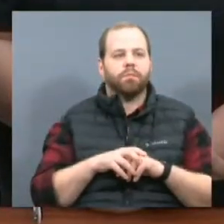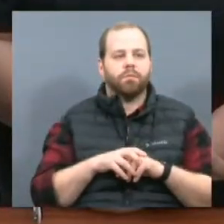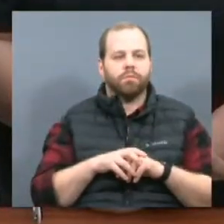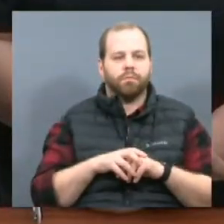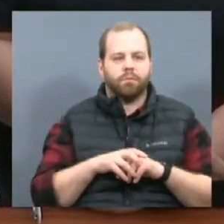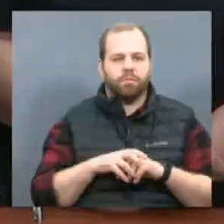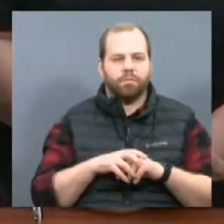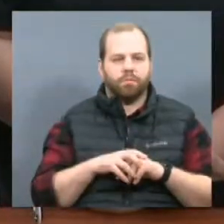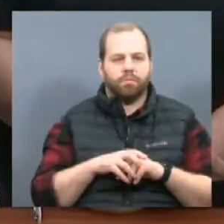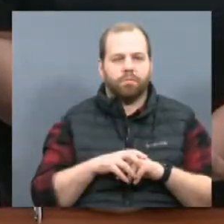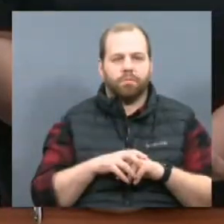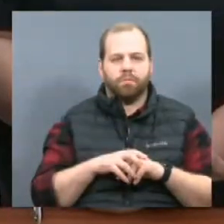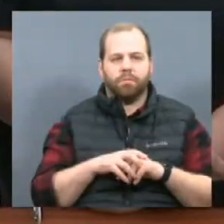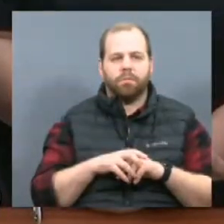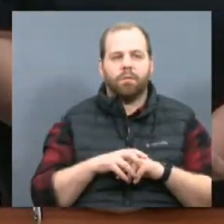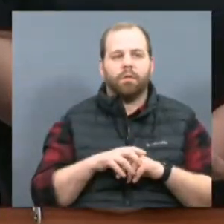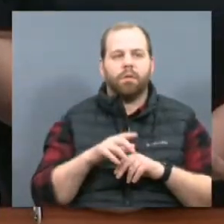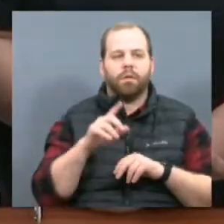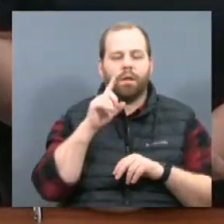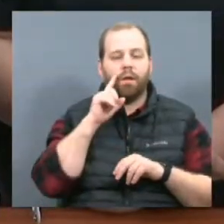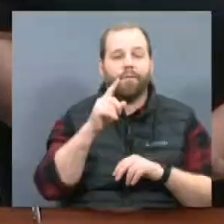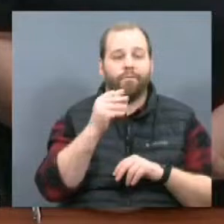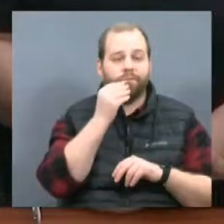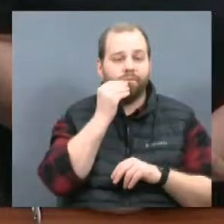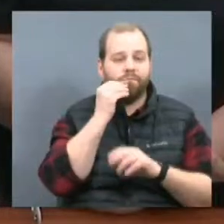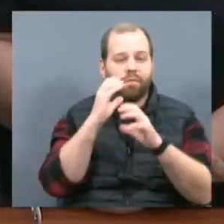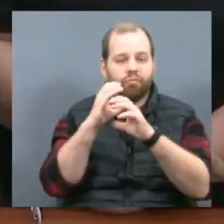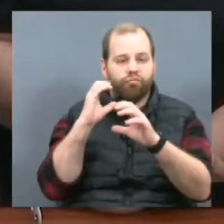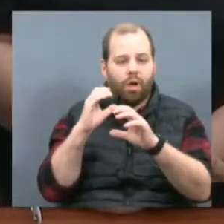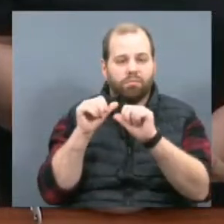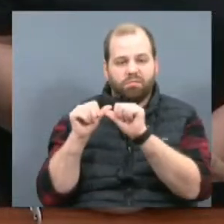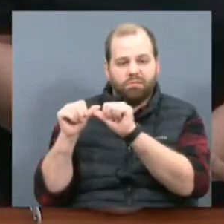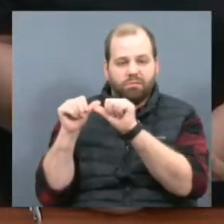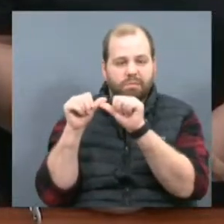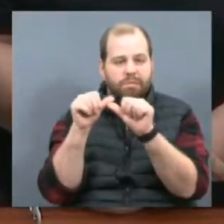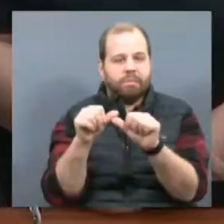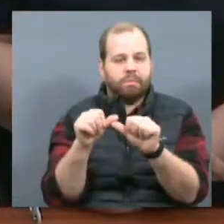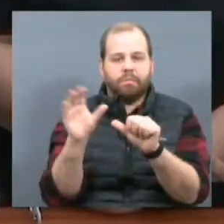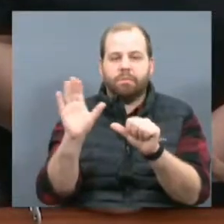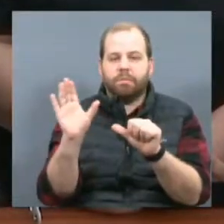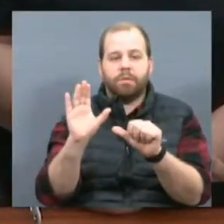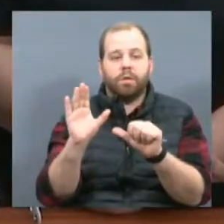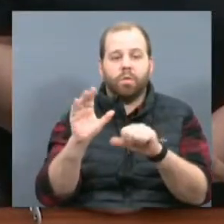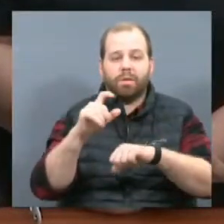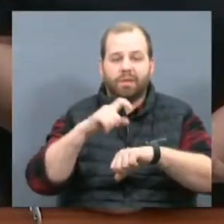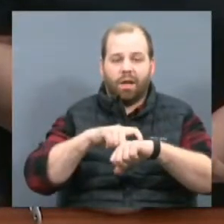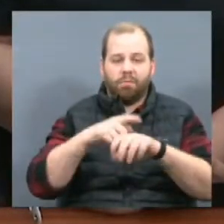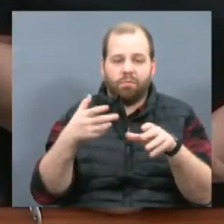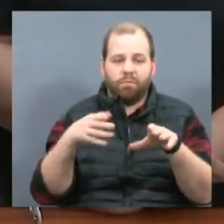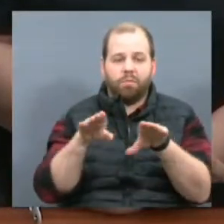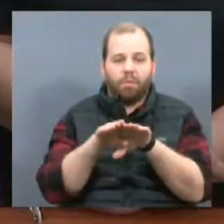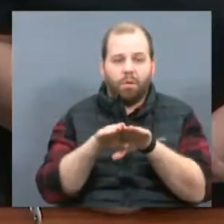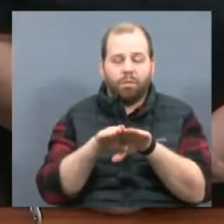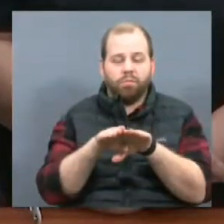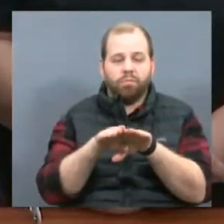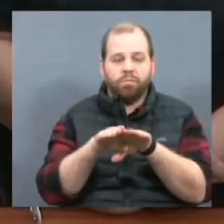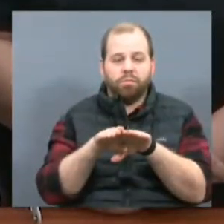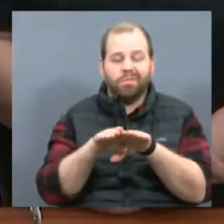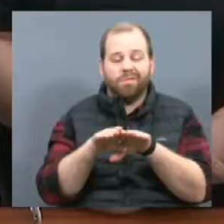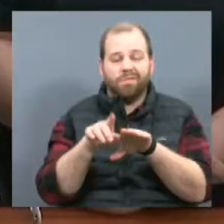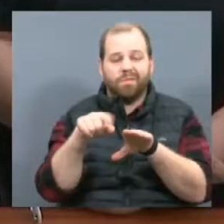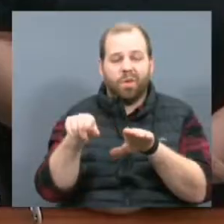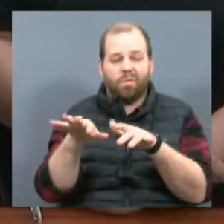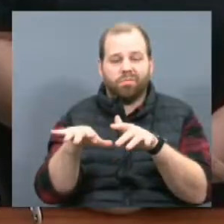The food trucks will not be permanent. They will have to leave right after the gates are closed, before the gates